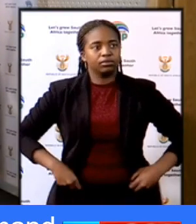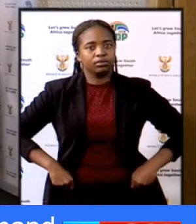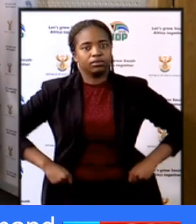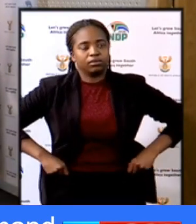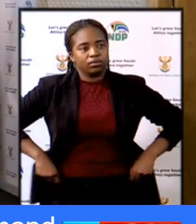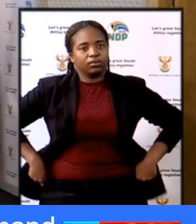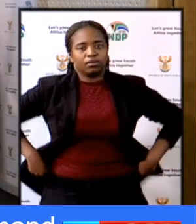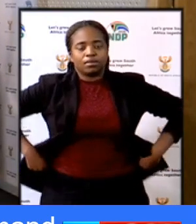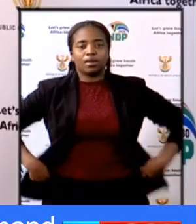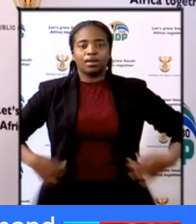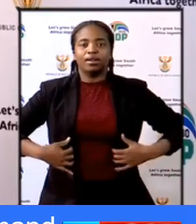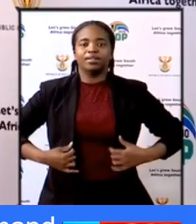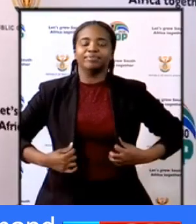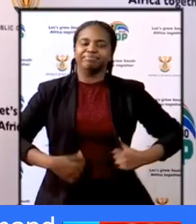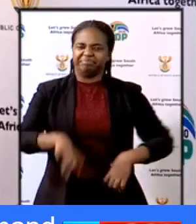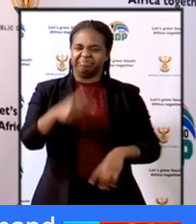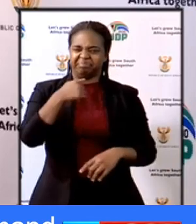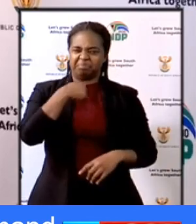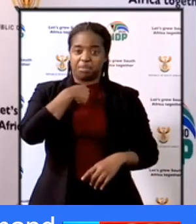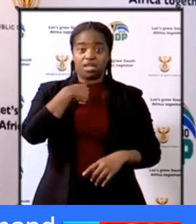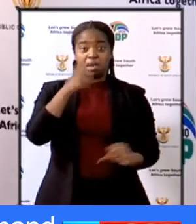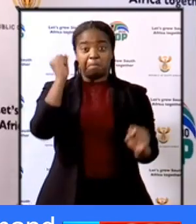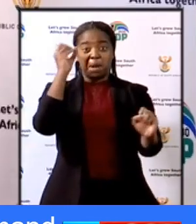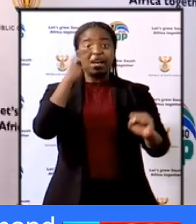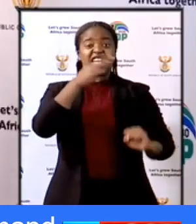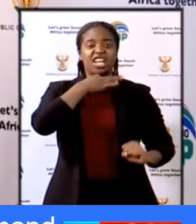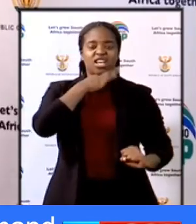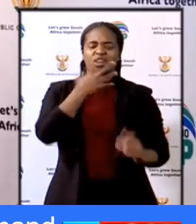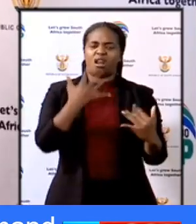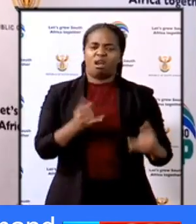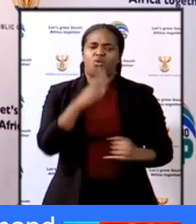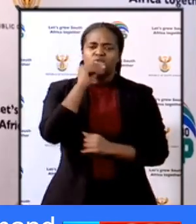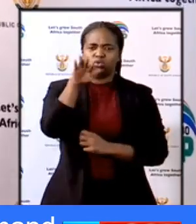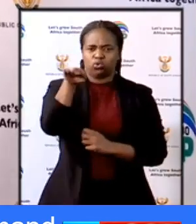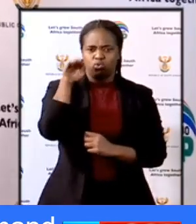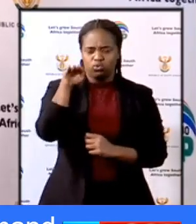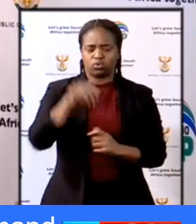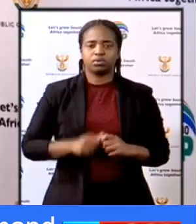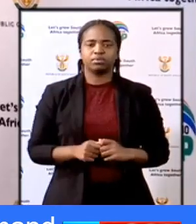Angithi nje kapu kapu ngesiZulu ukuthi